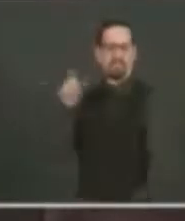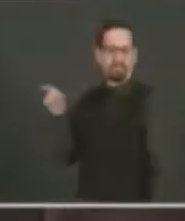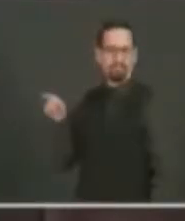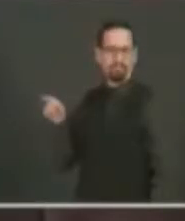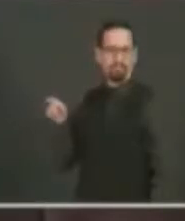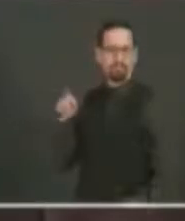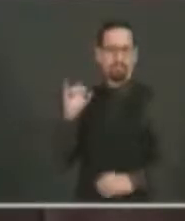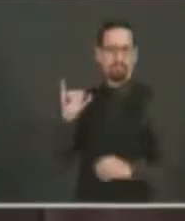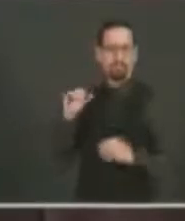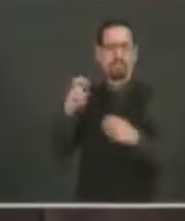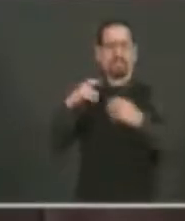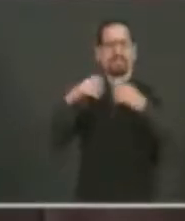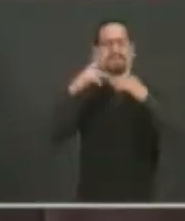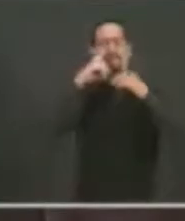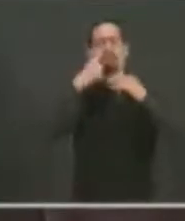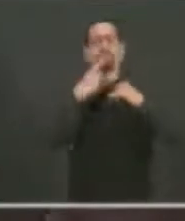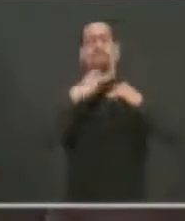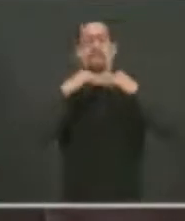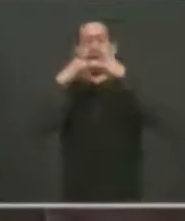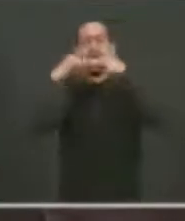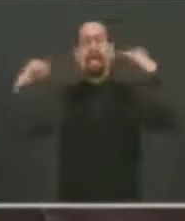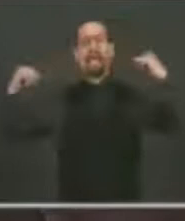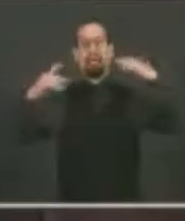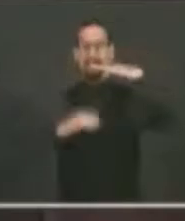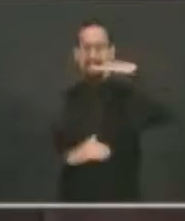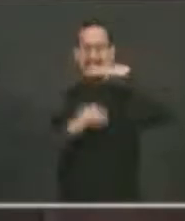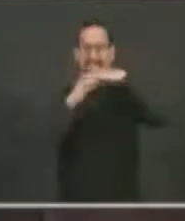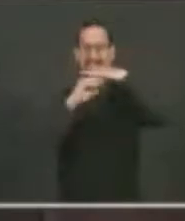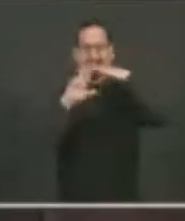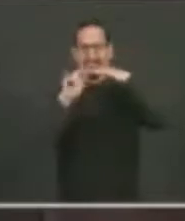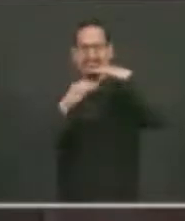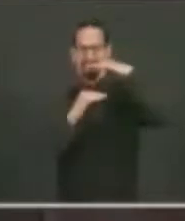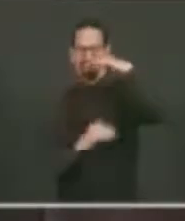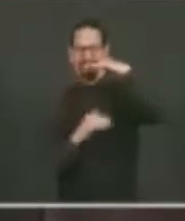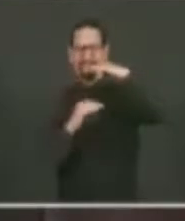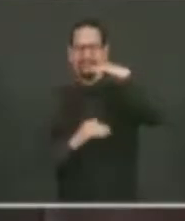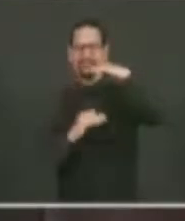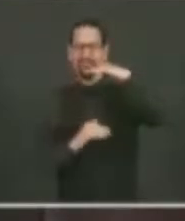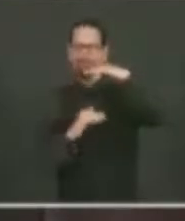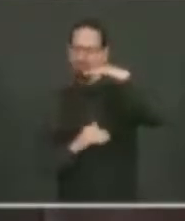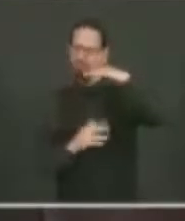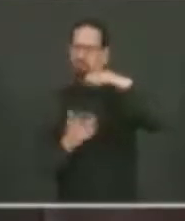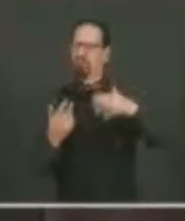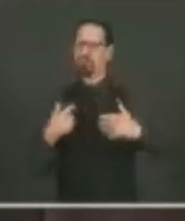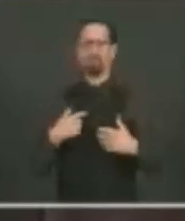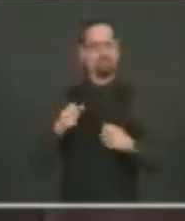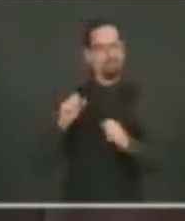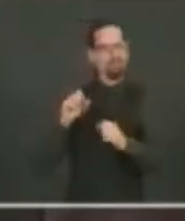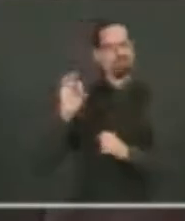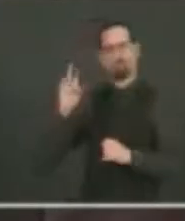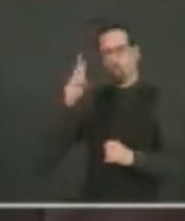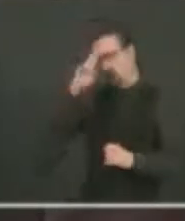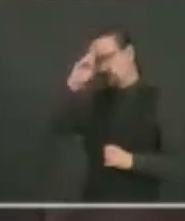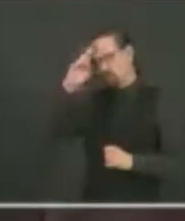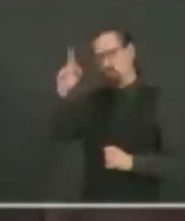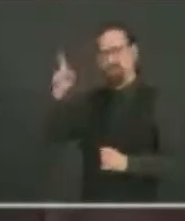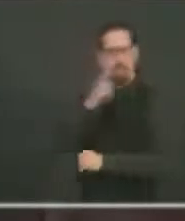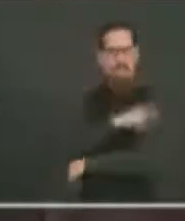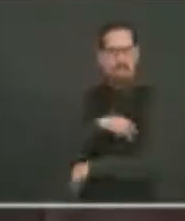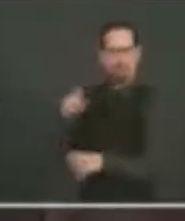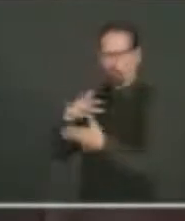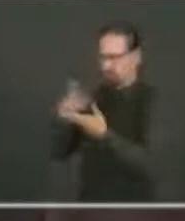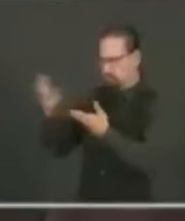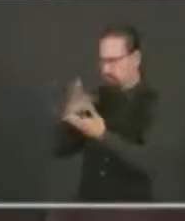the cutoff for concern. We're working closely with the hospitals and feel that they have the capacity. So from